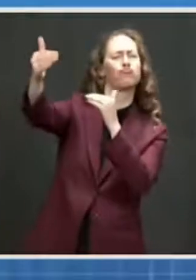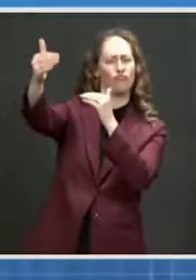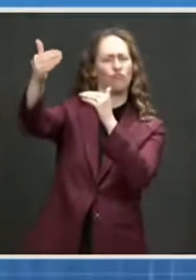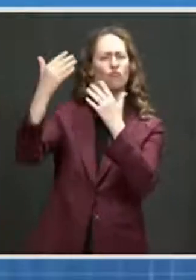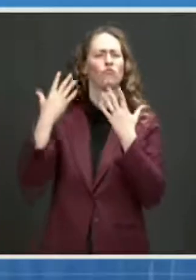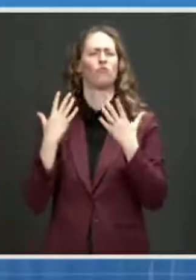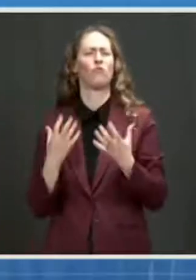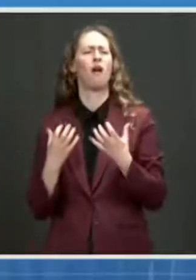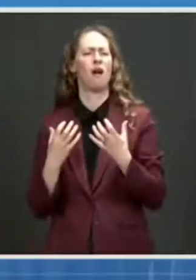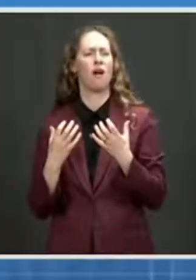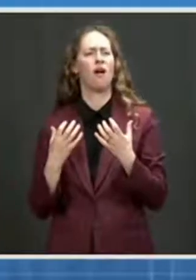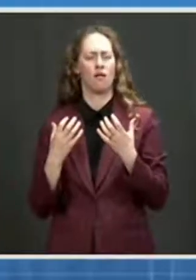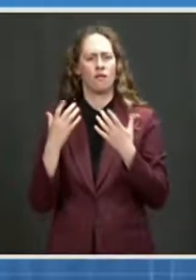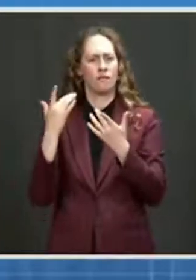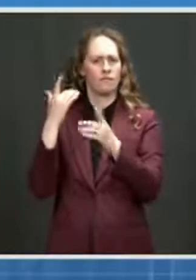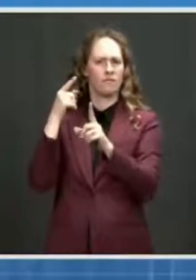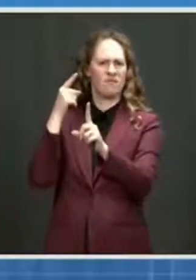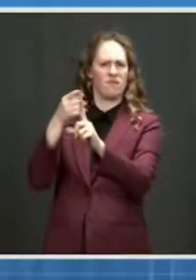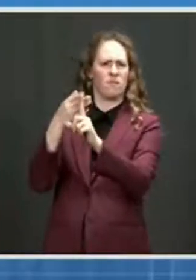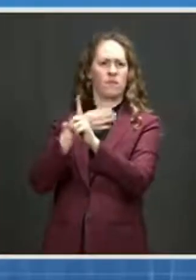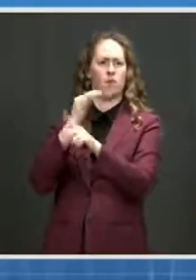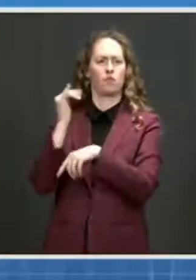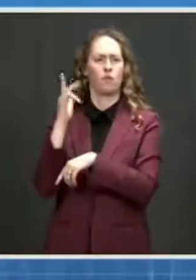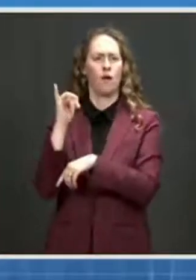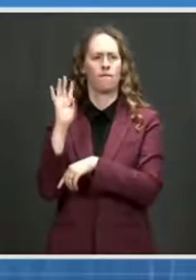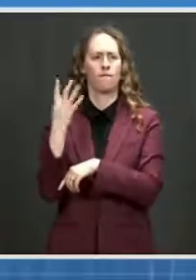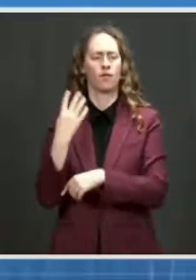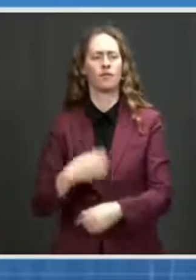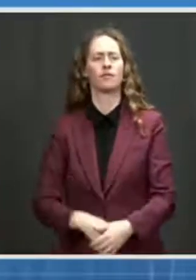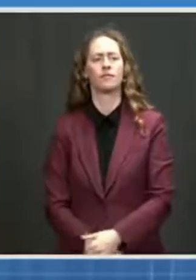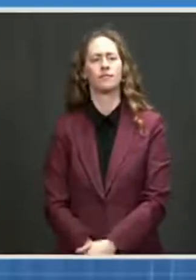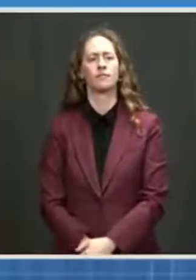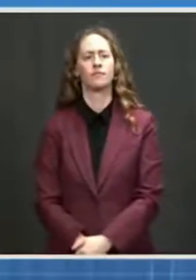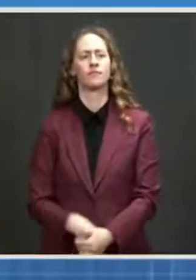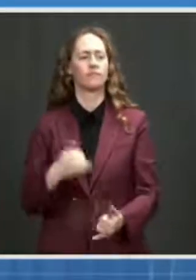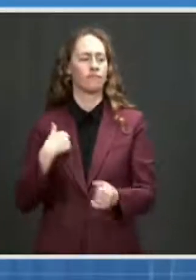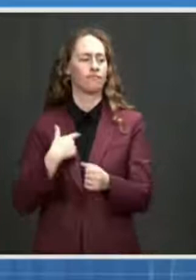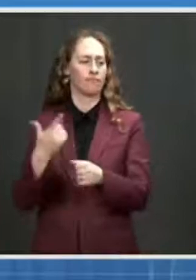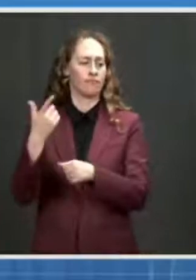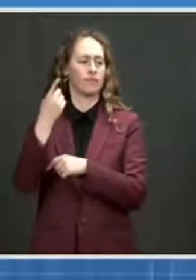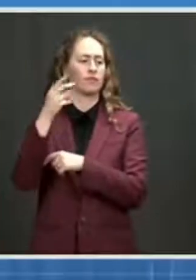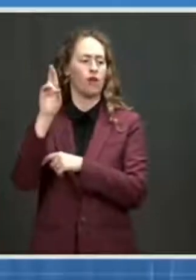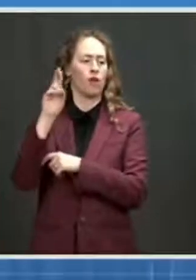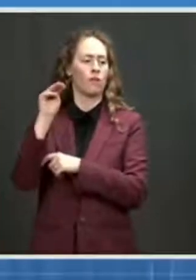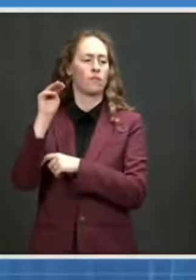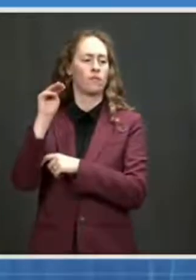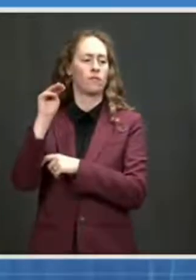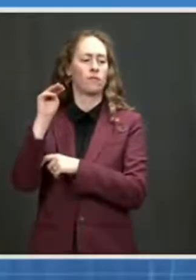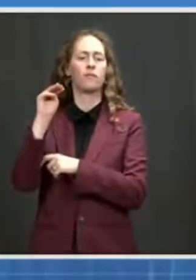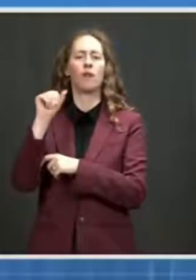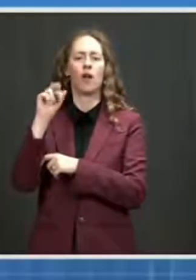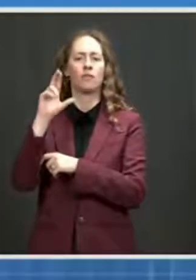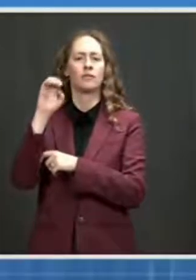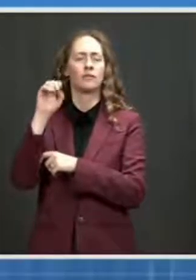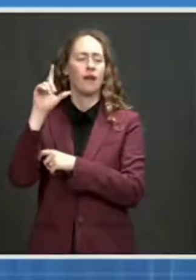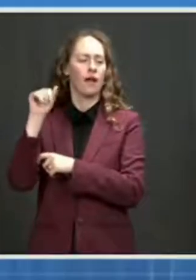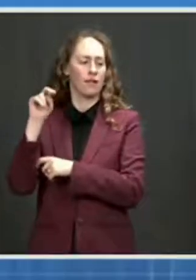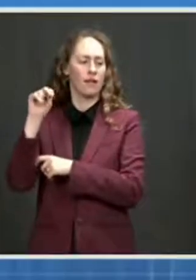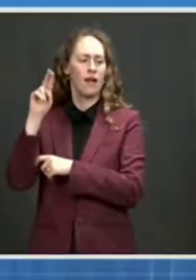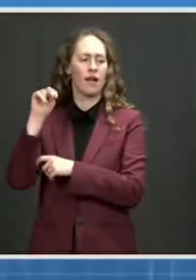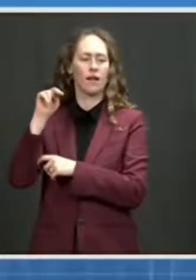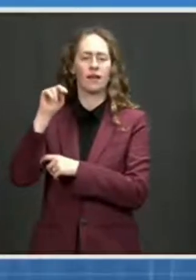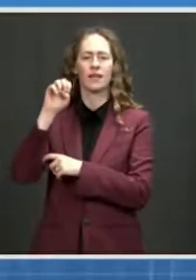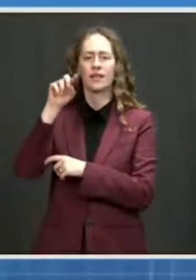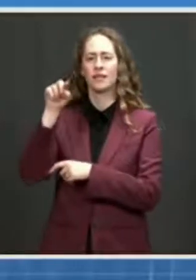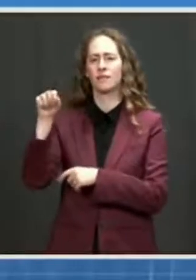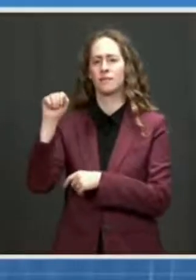of July. I'll stop there and over to you, Dr. Nunes-Smith. Great. Thank you so